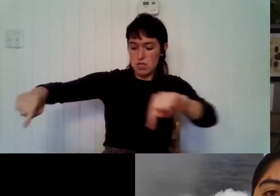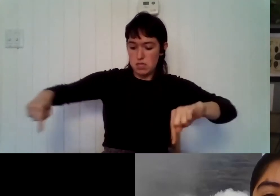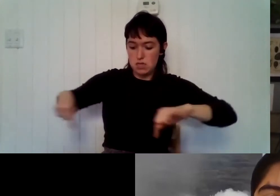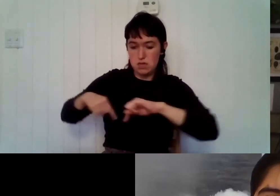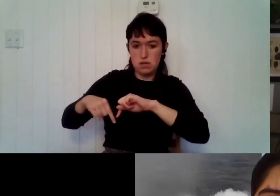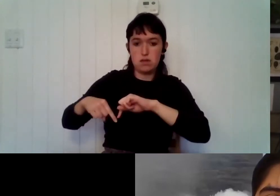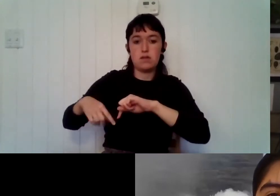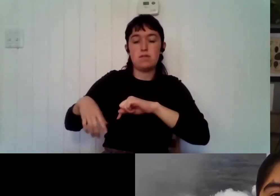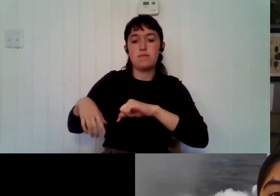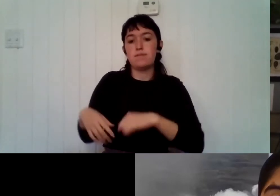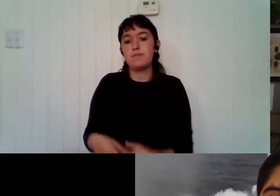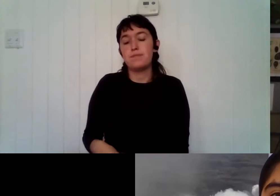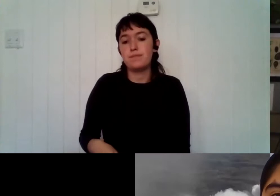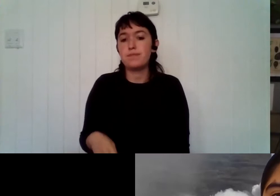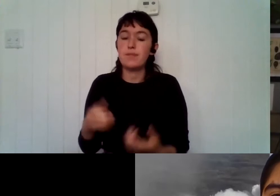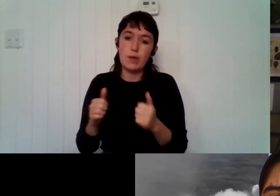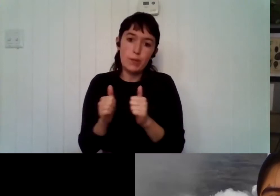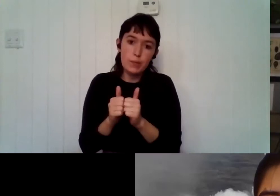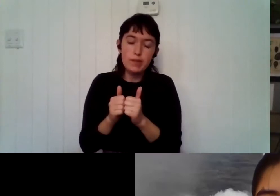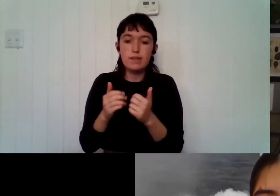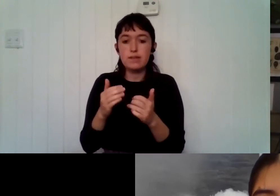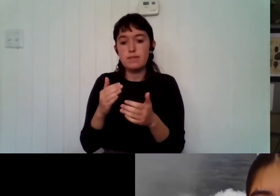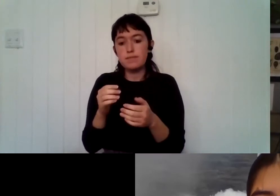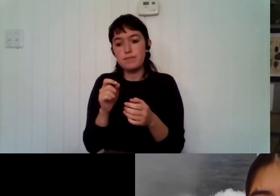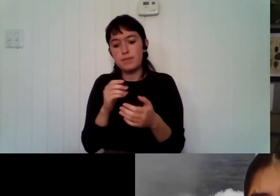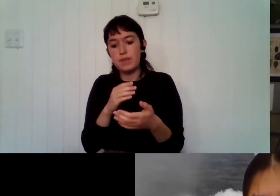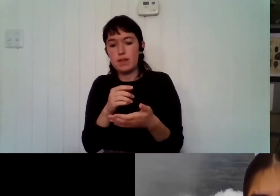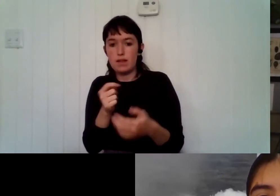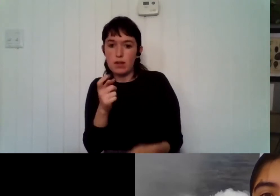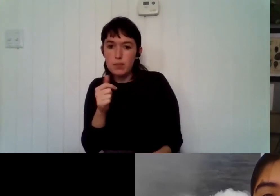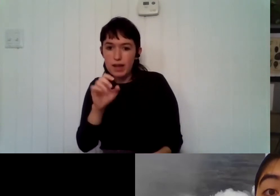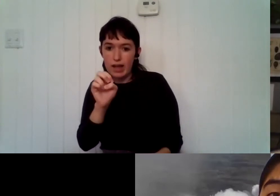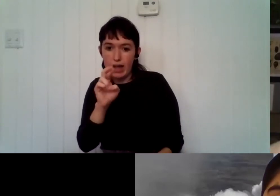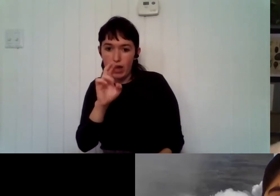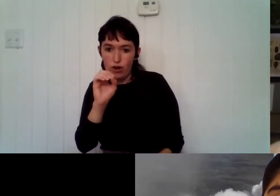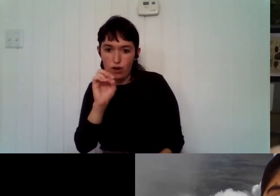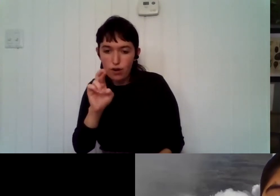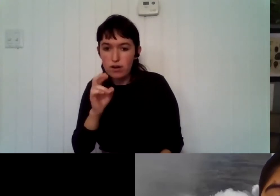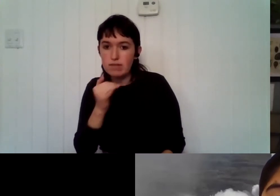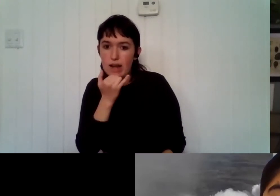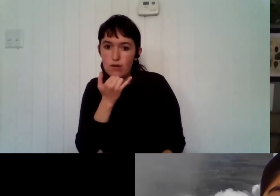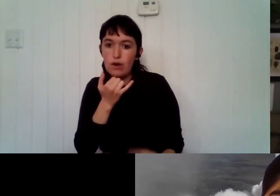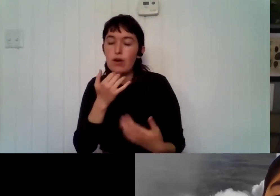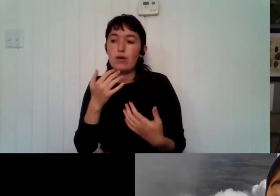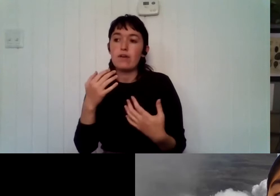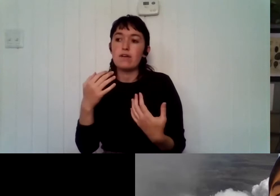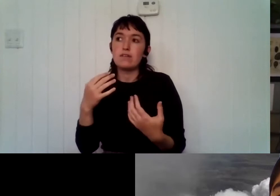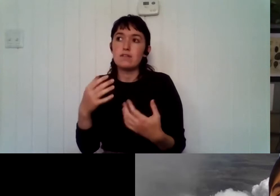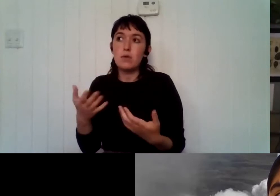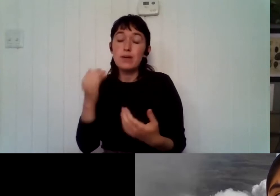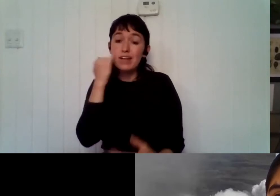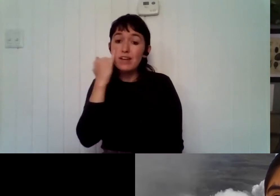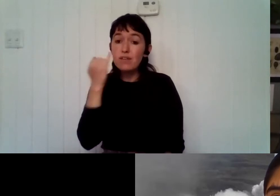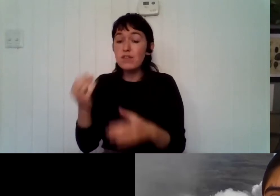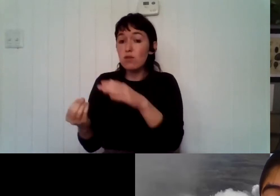a certain error. So please, if there's an eruption going to happen soon, don't stay there. So that's something that,